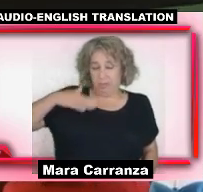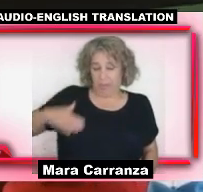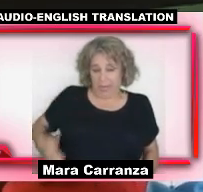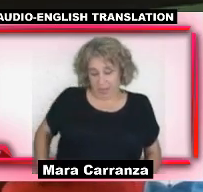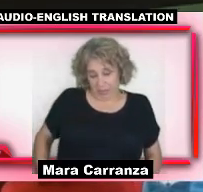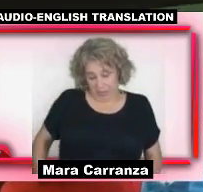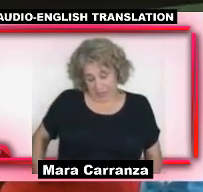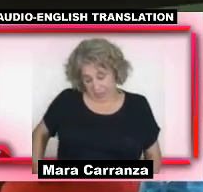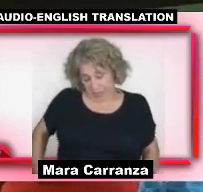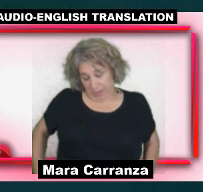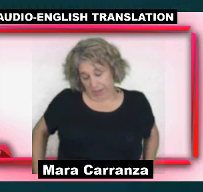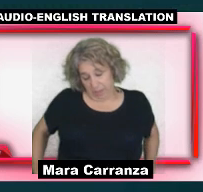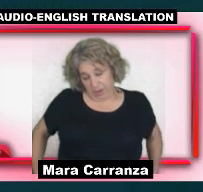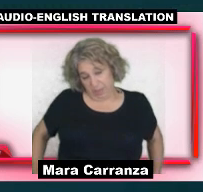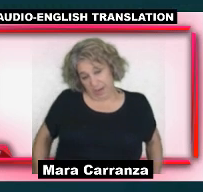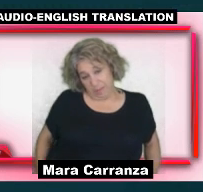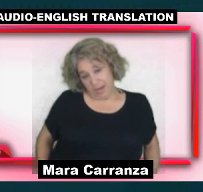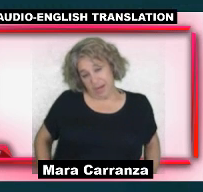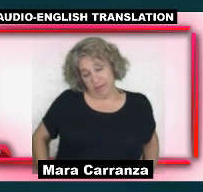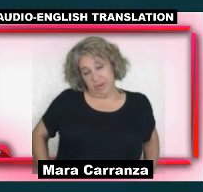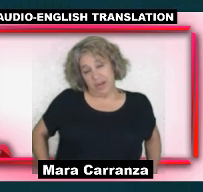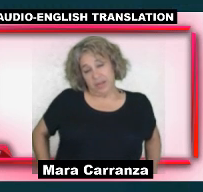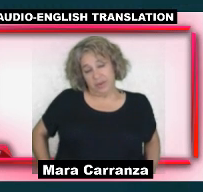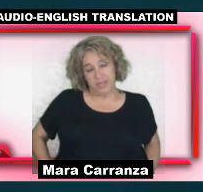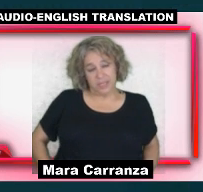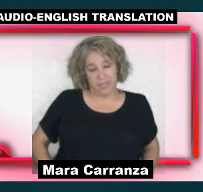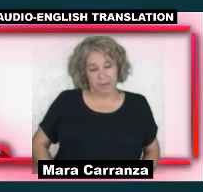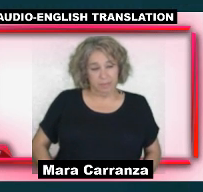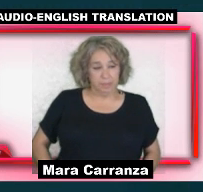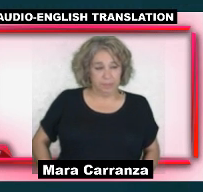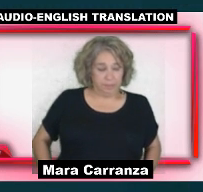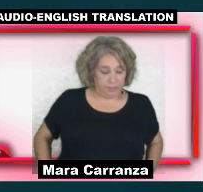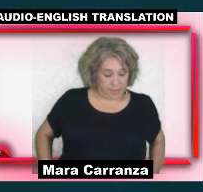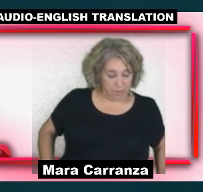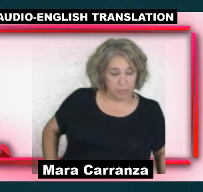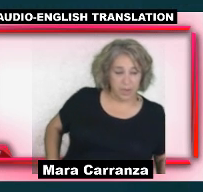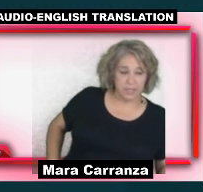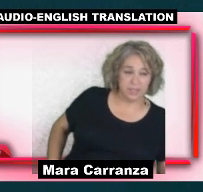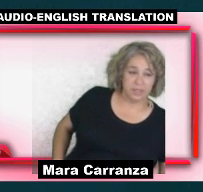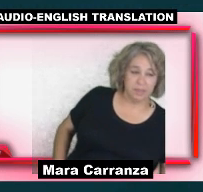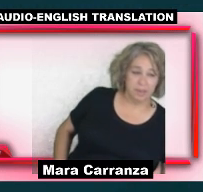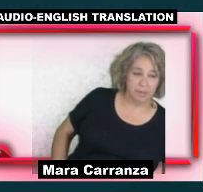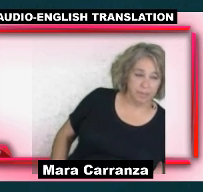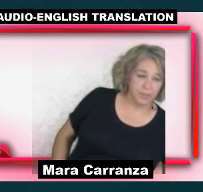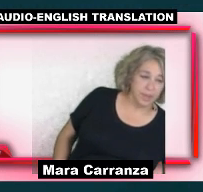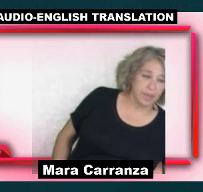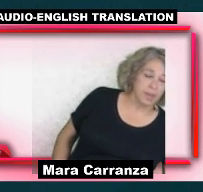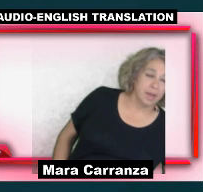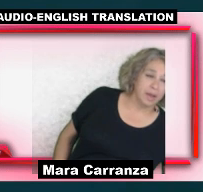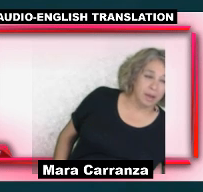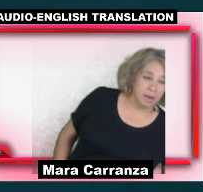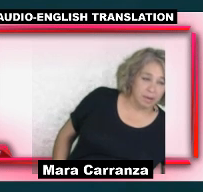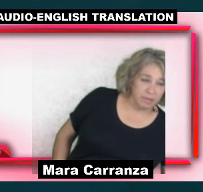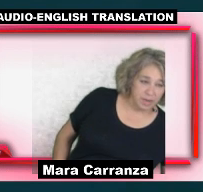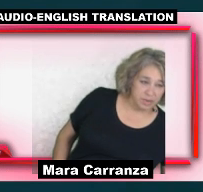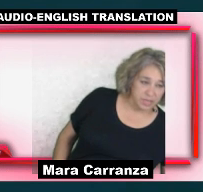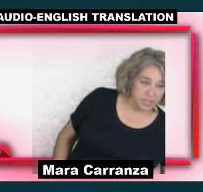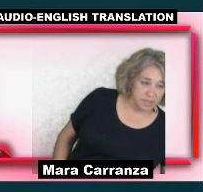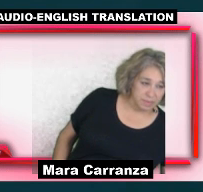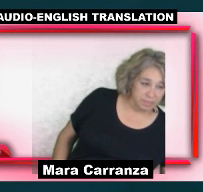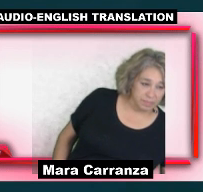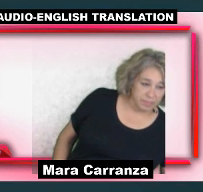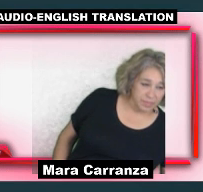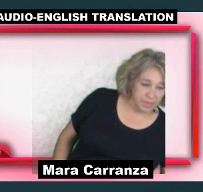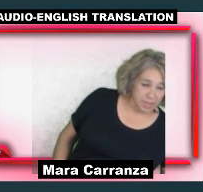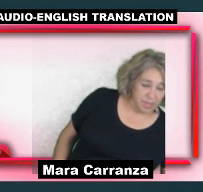am complying with the commitment I made of not increasing the prices of energy, de